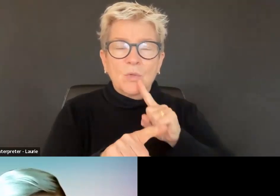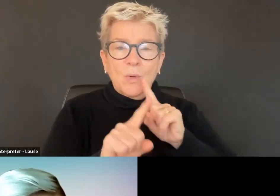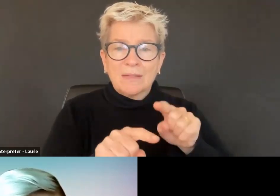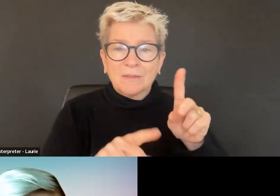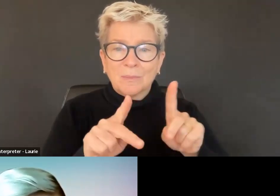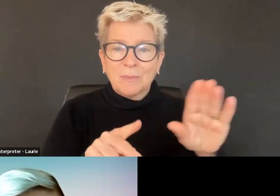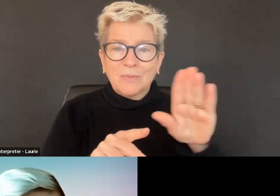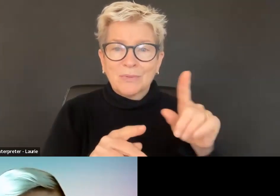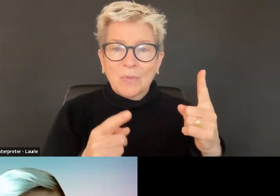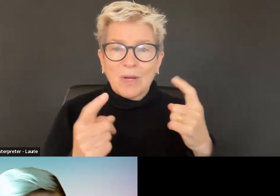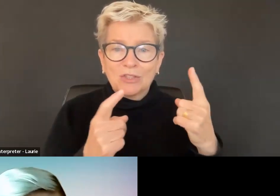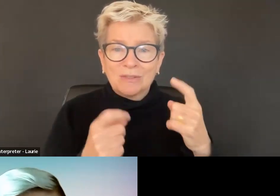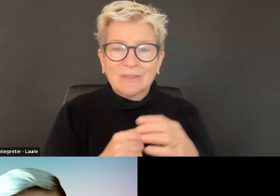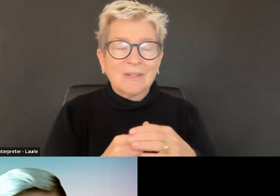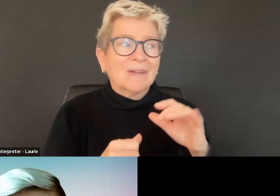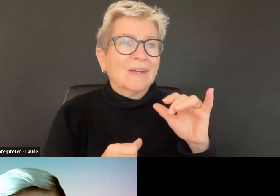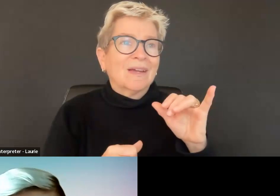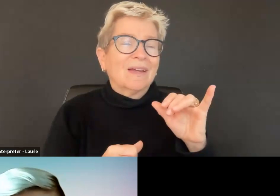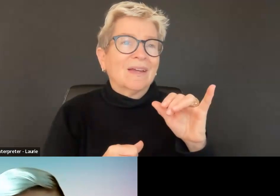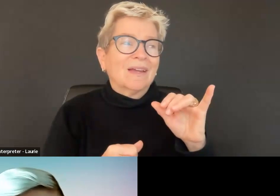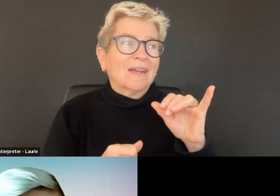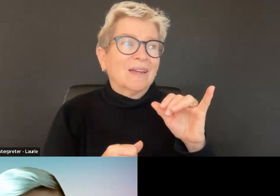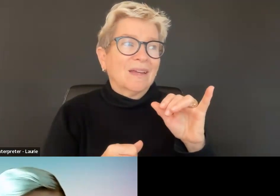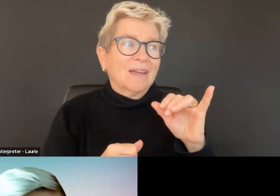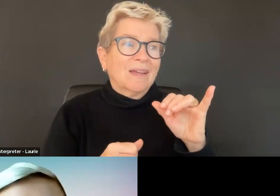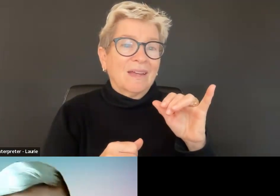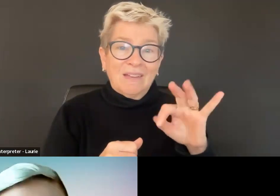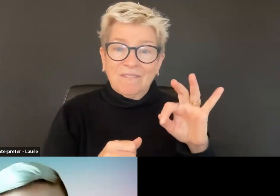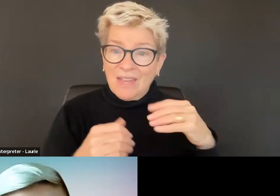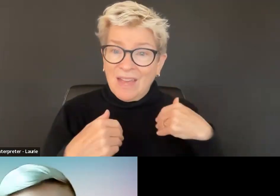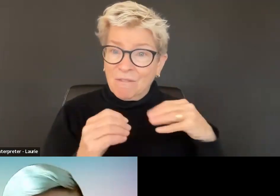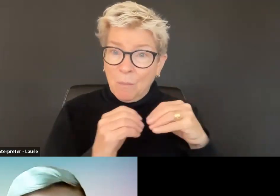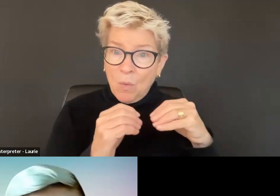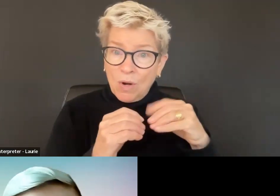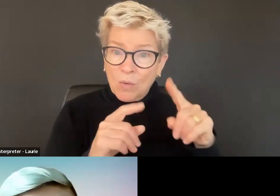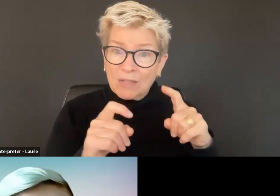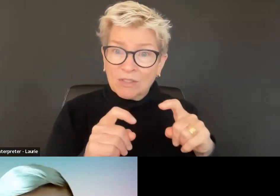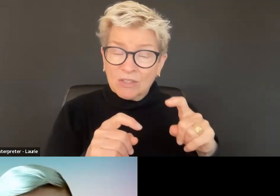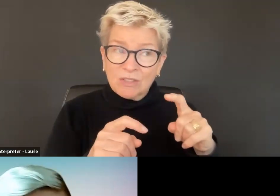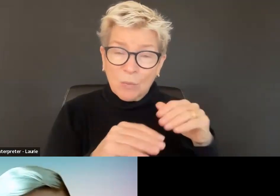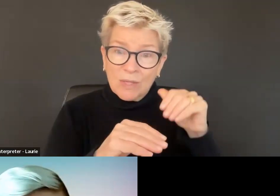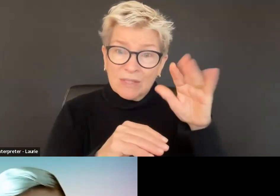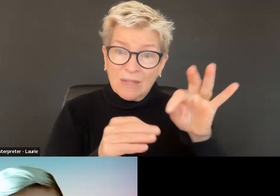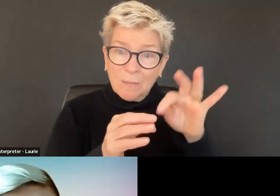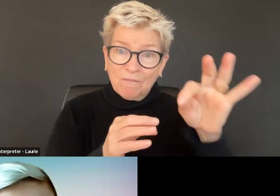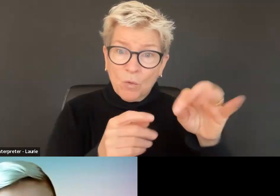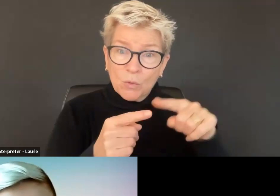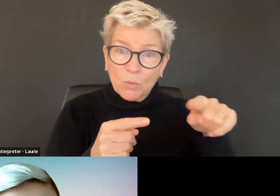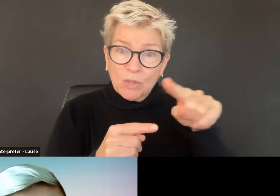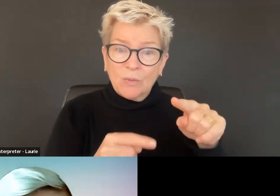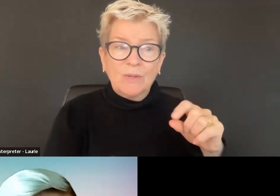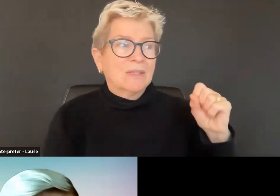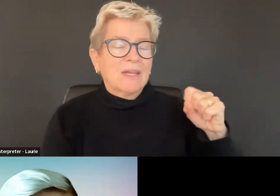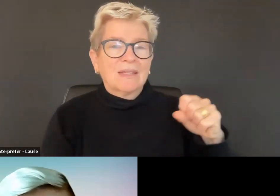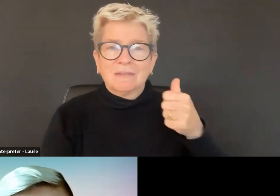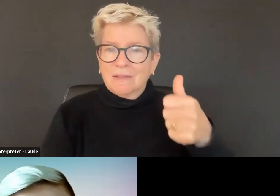questions. If they have follow-up questions, can we pass those along to you? Wonderful, thank you. So CRIS committee members, if you have any